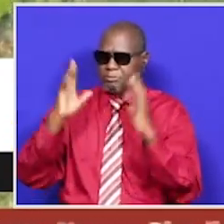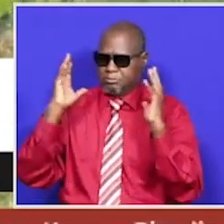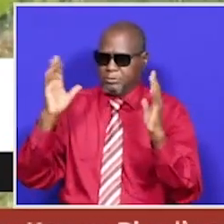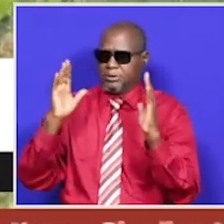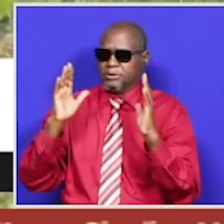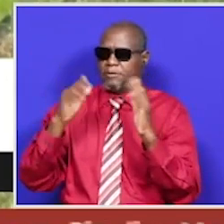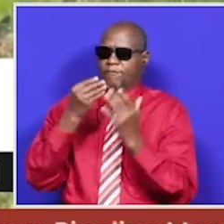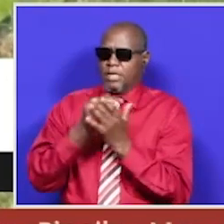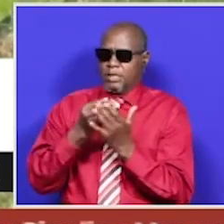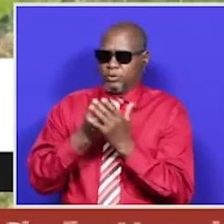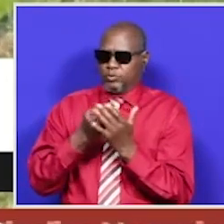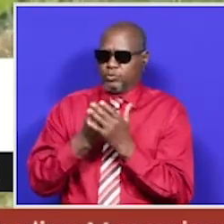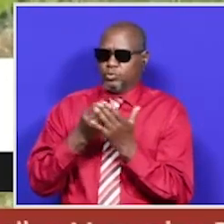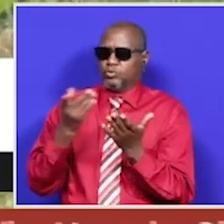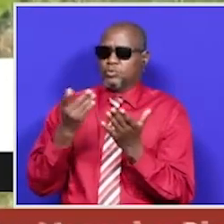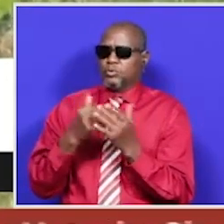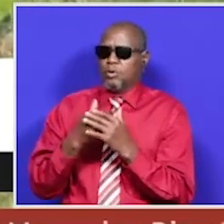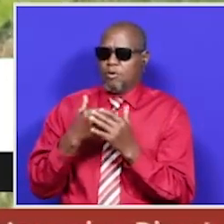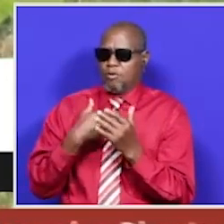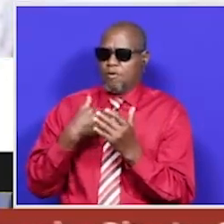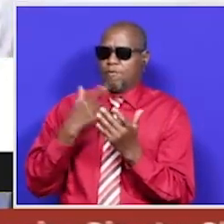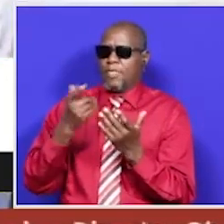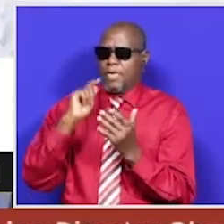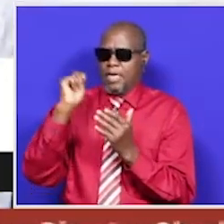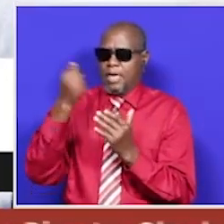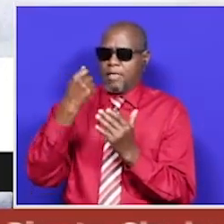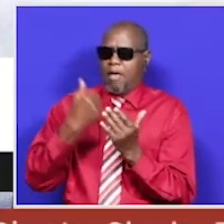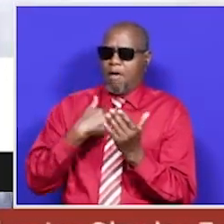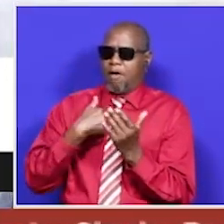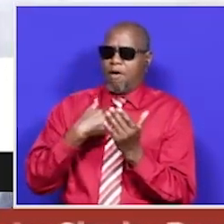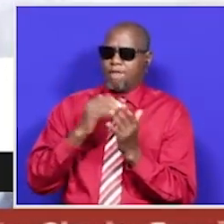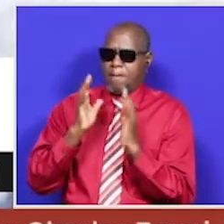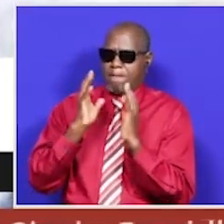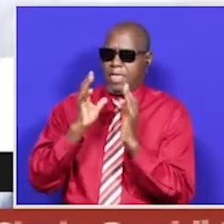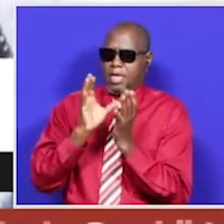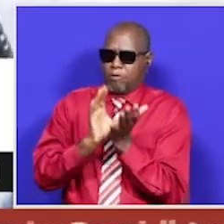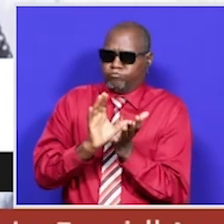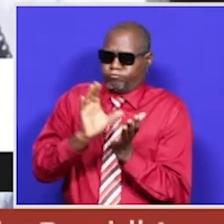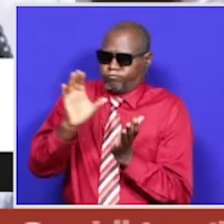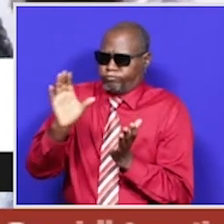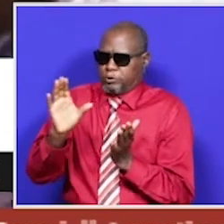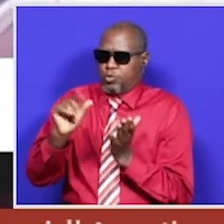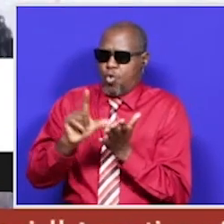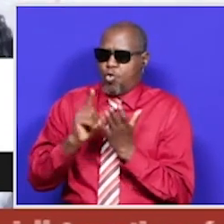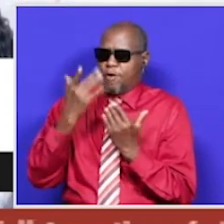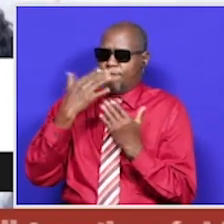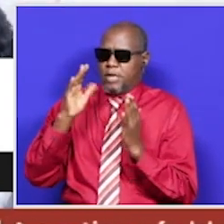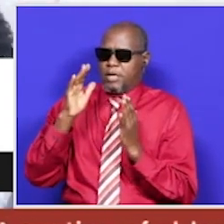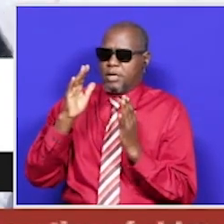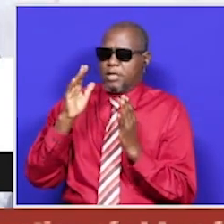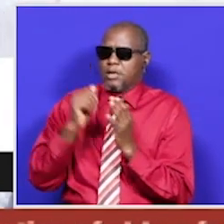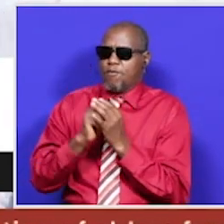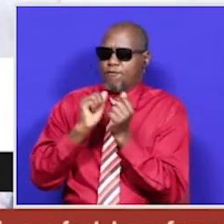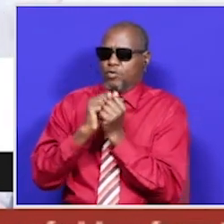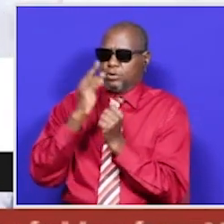yesterday when Kenya completed the buyback of a substantial portion of the $2 billion 2014 Eurobonds, which were set